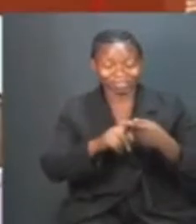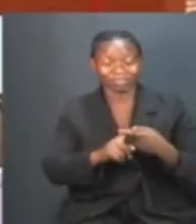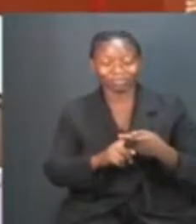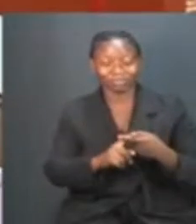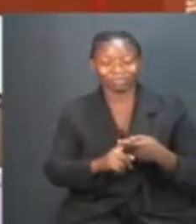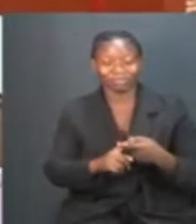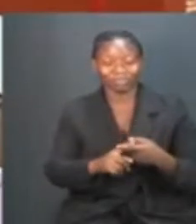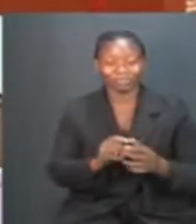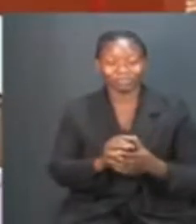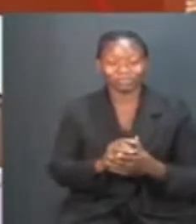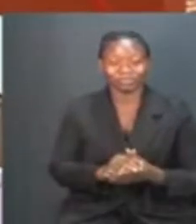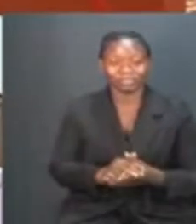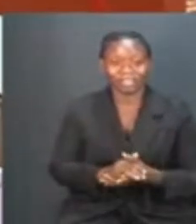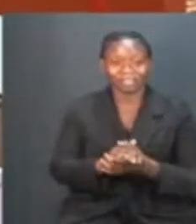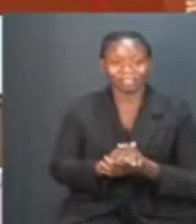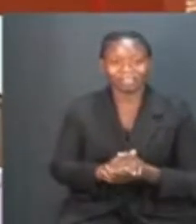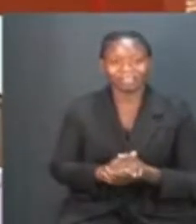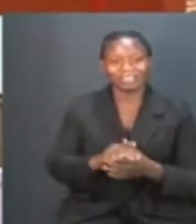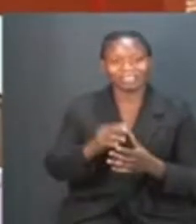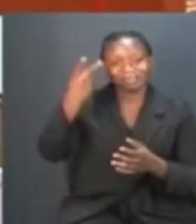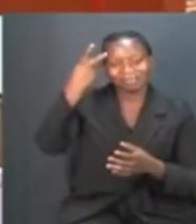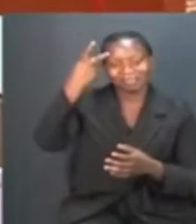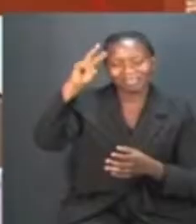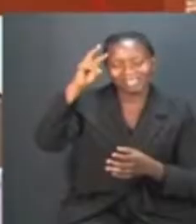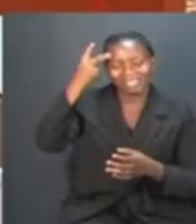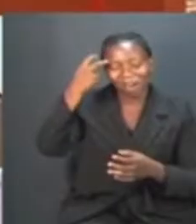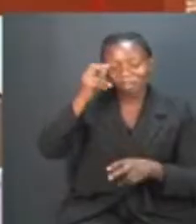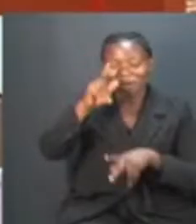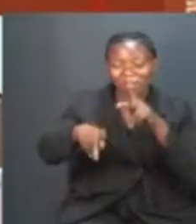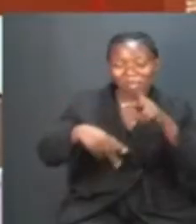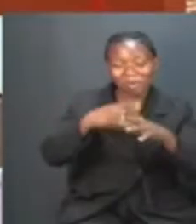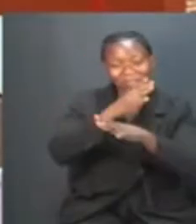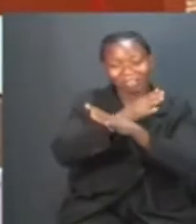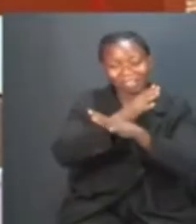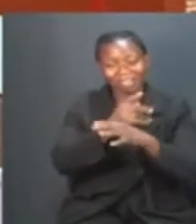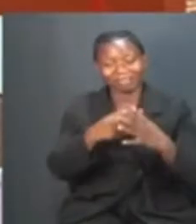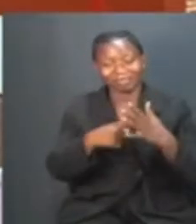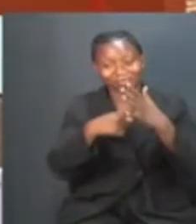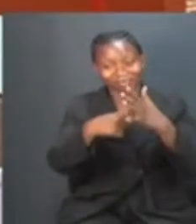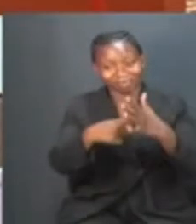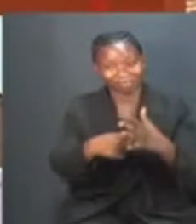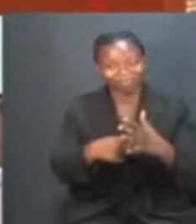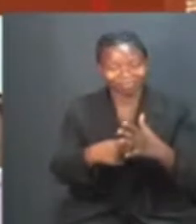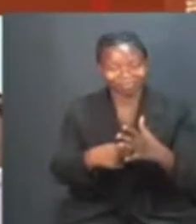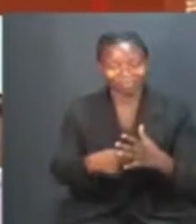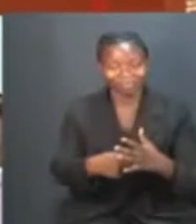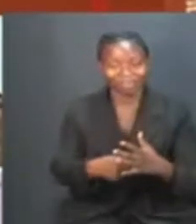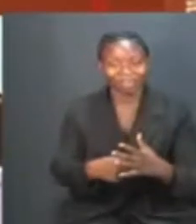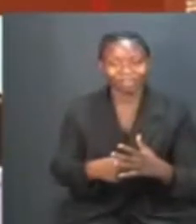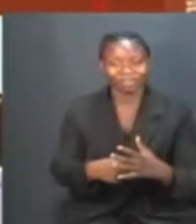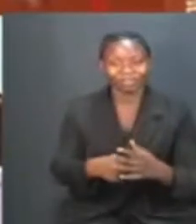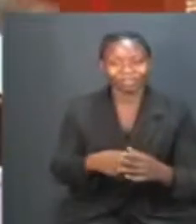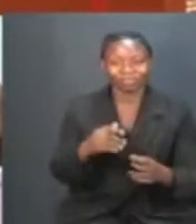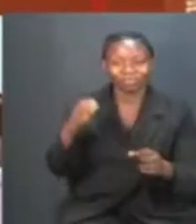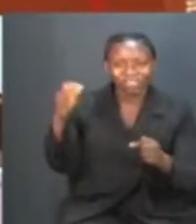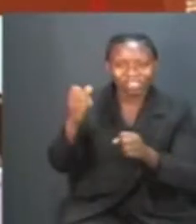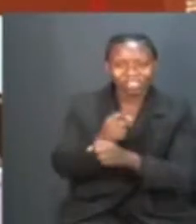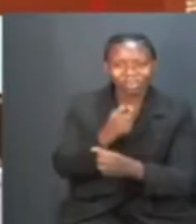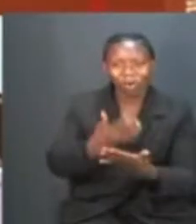for the misunderstanding of his people, indicated that he was on a mission to order